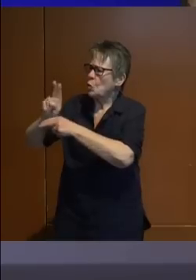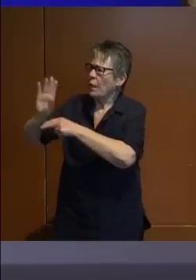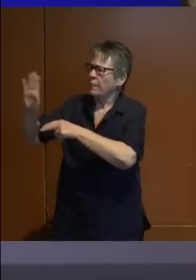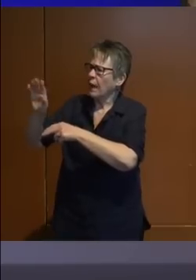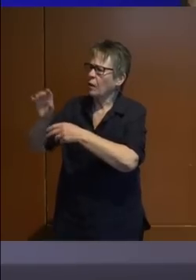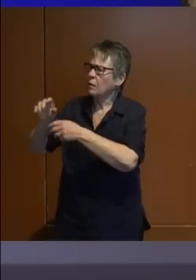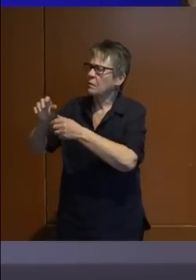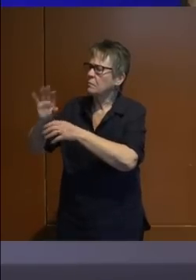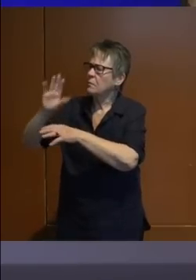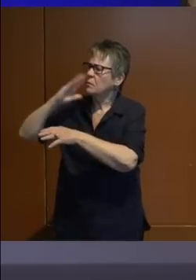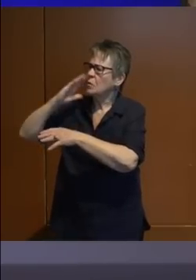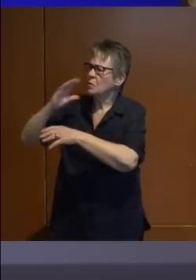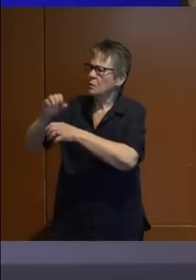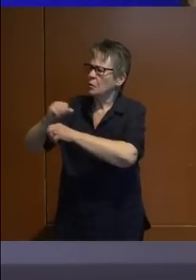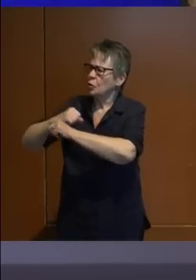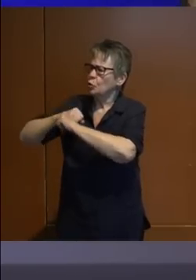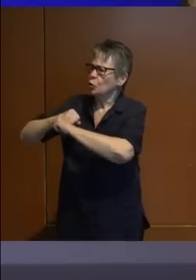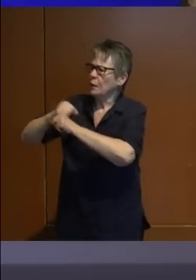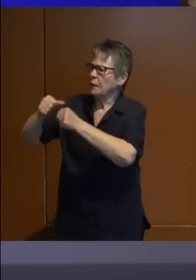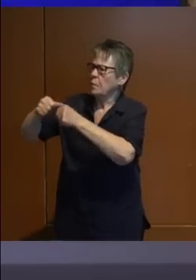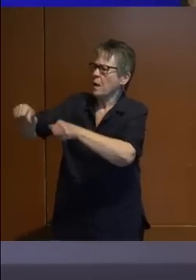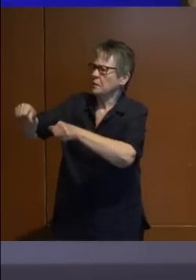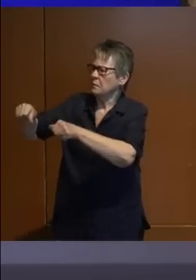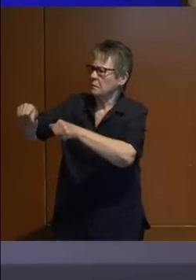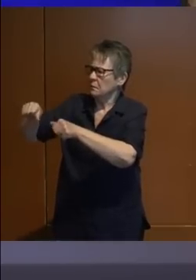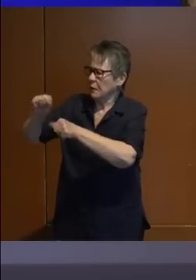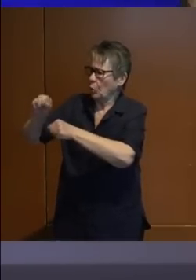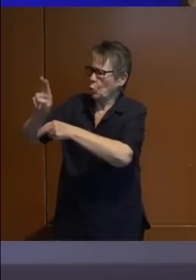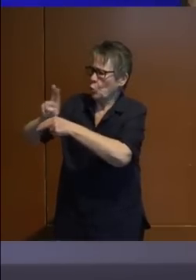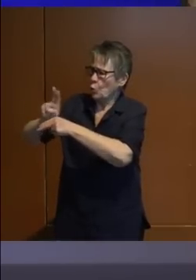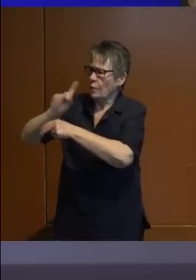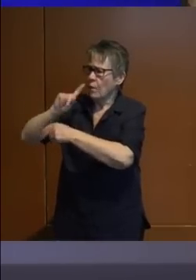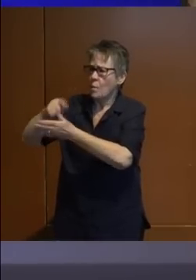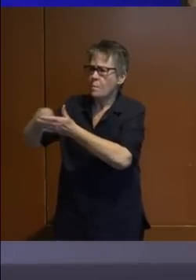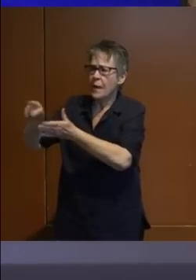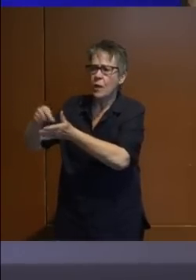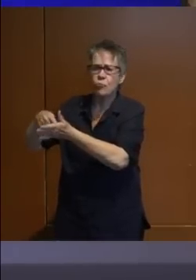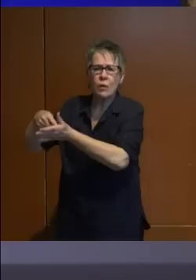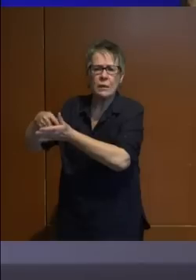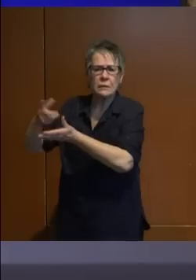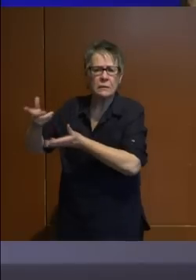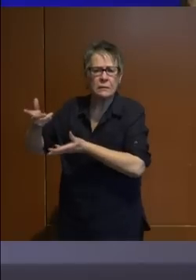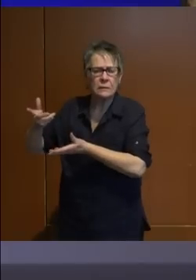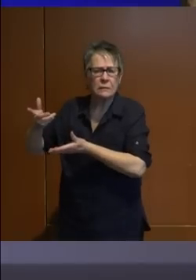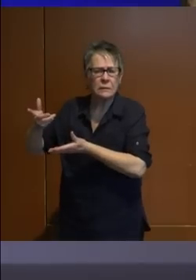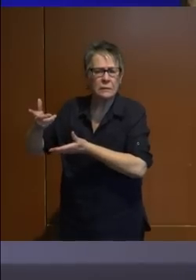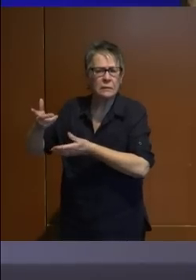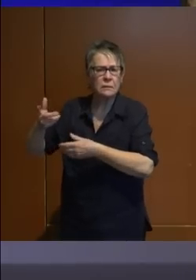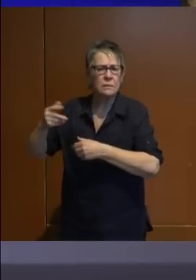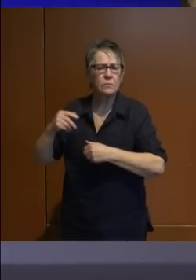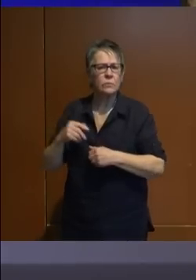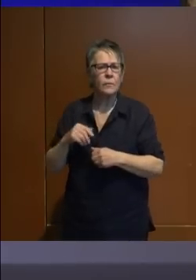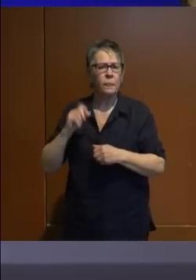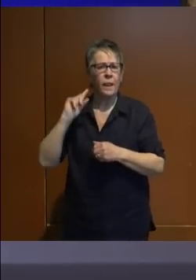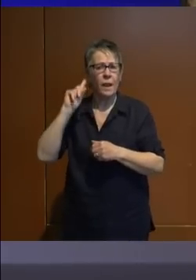It'll be effective, I believe, by the end of the day, but I have to look at the order. And Elise, I apologize, I missed the second.